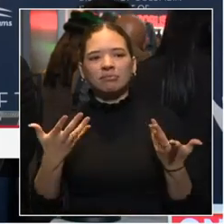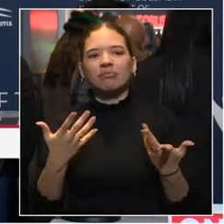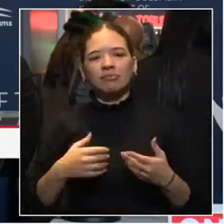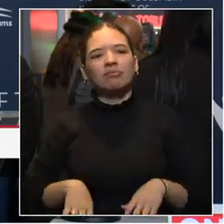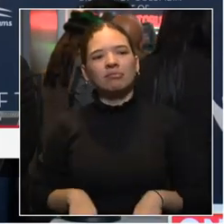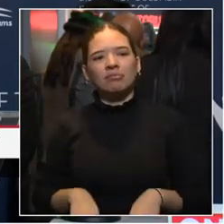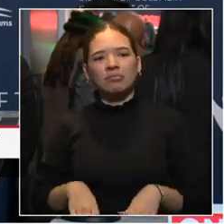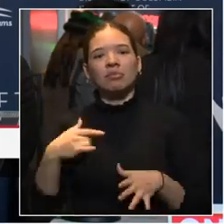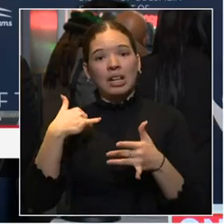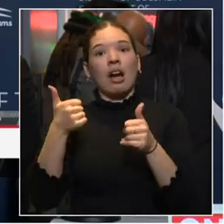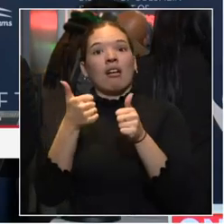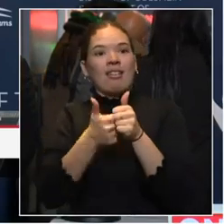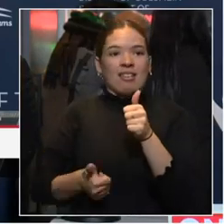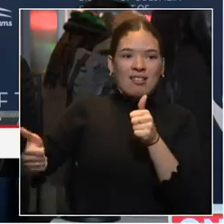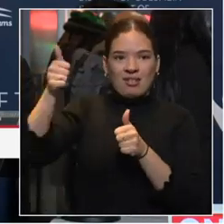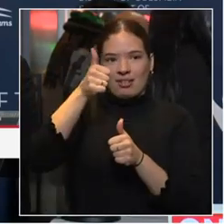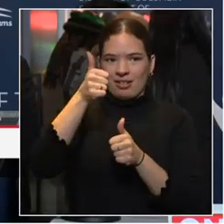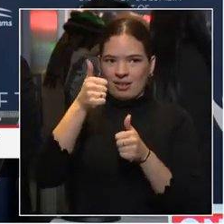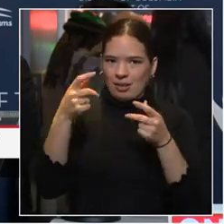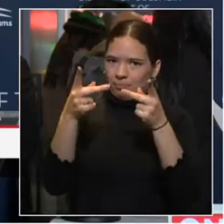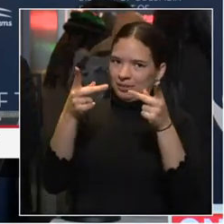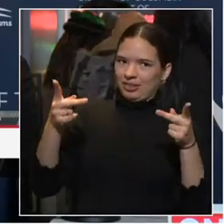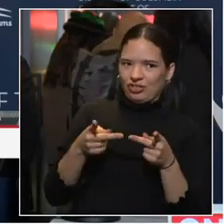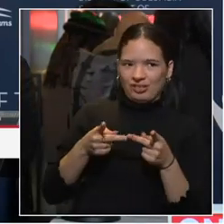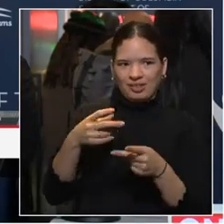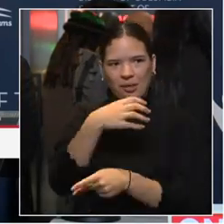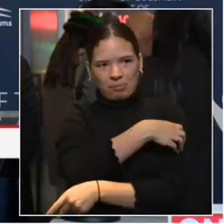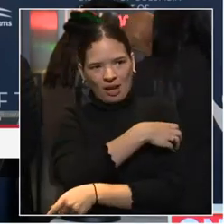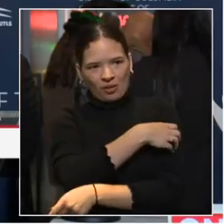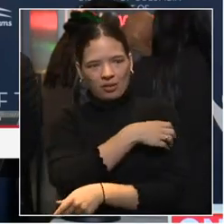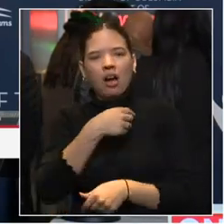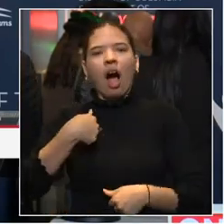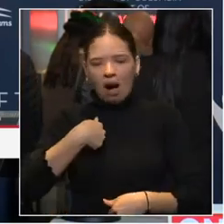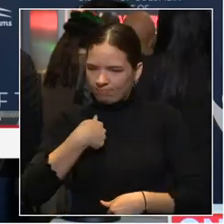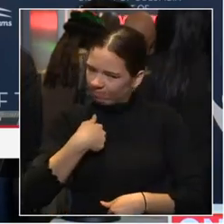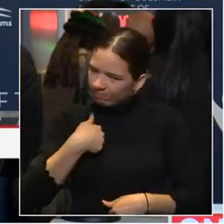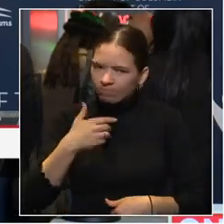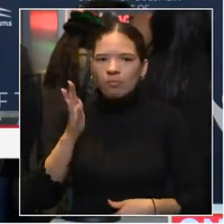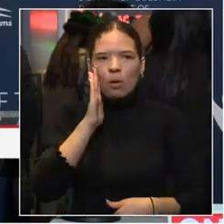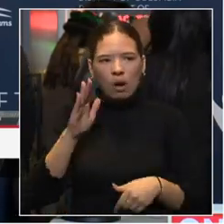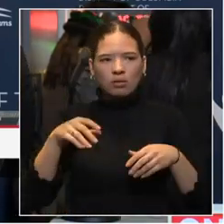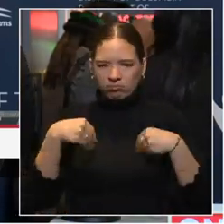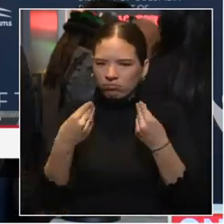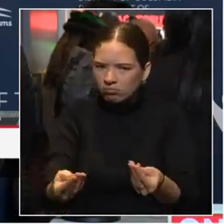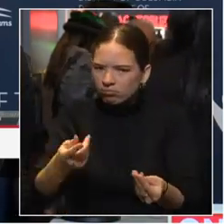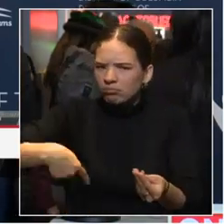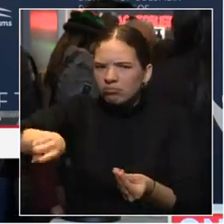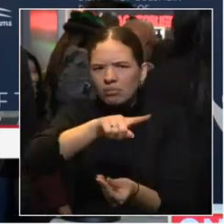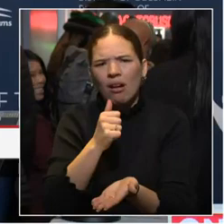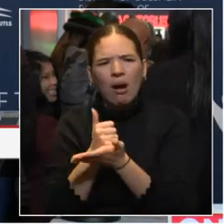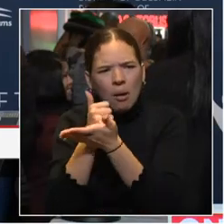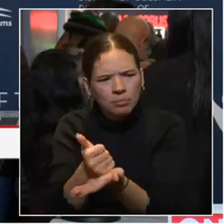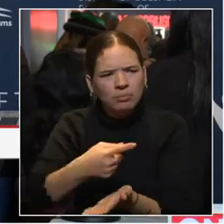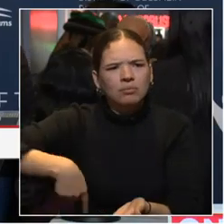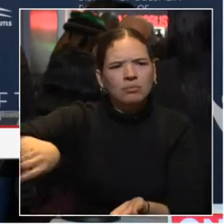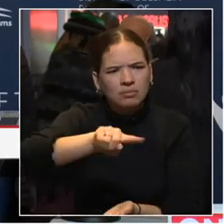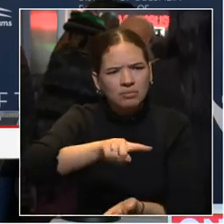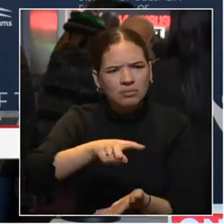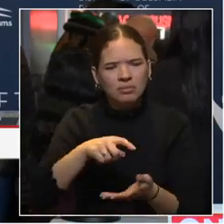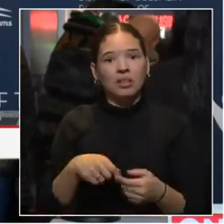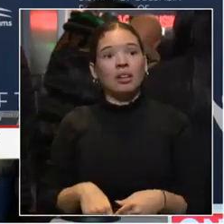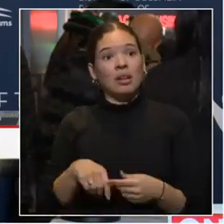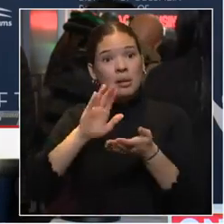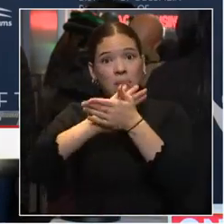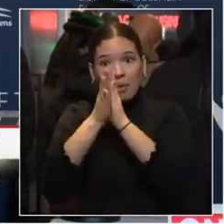That was the basis of it, and he was about 13, 14 years old. And when he became mayor, he sat down with a group of people, I happen to